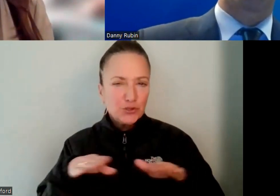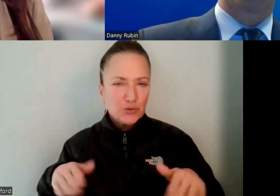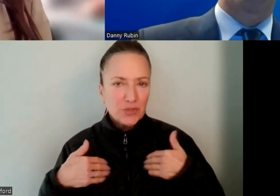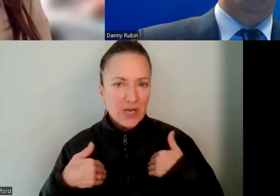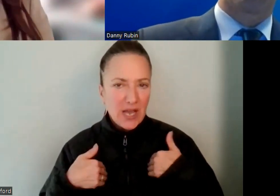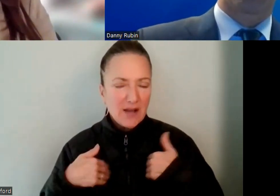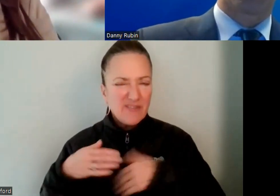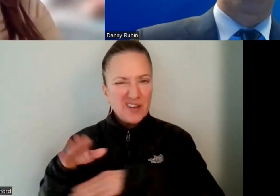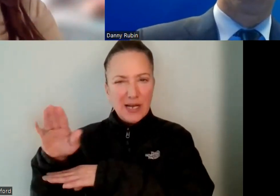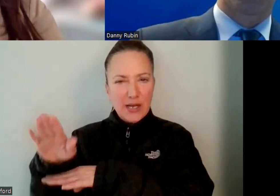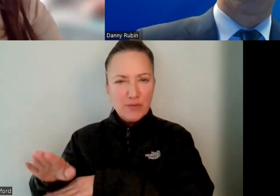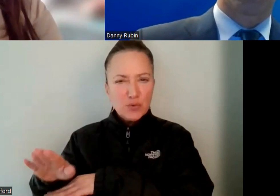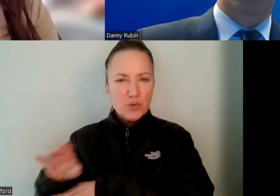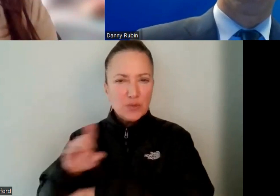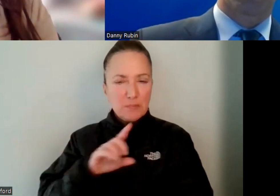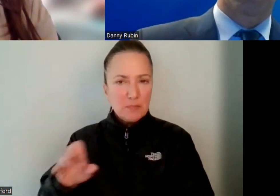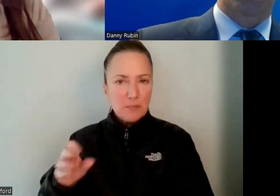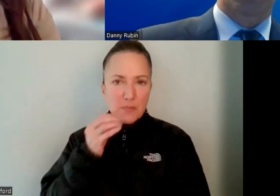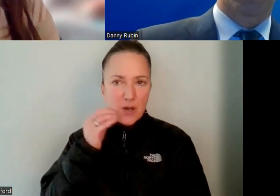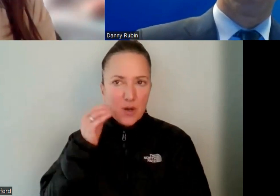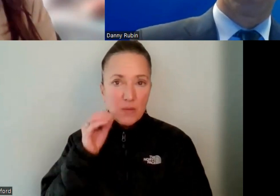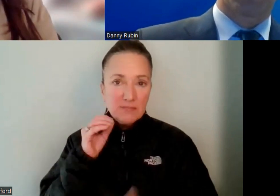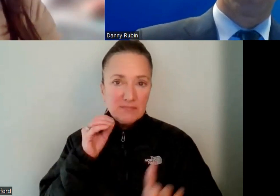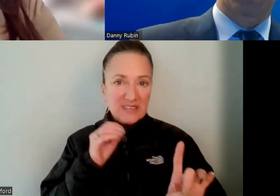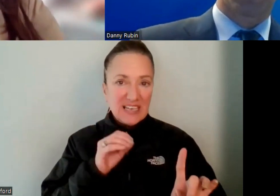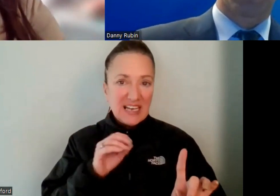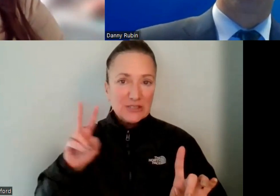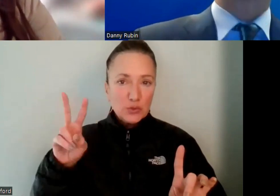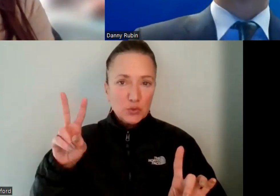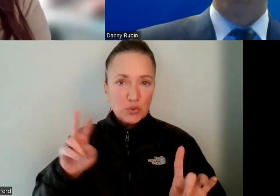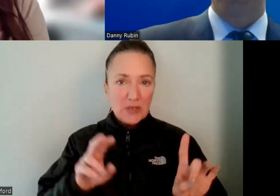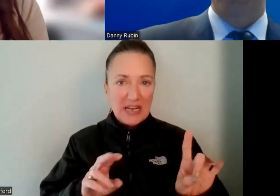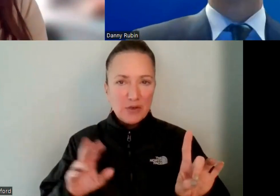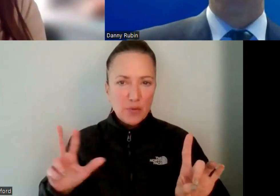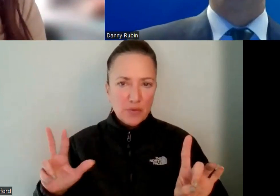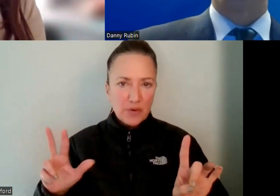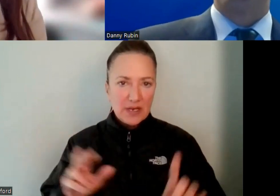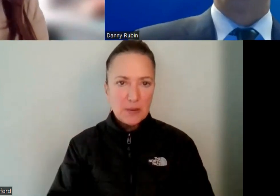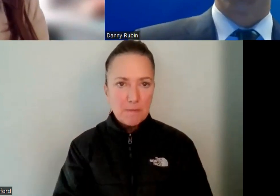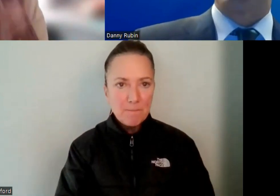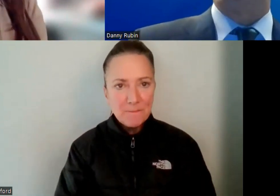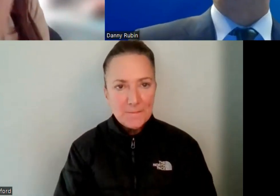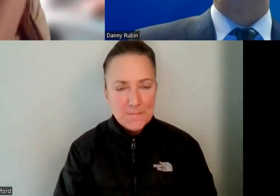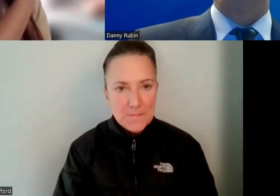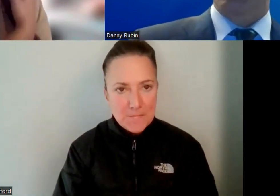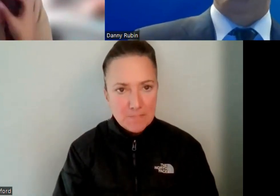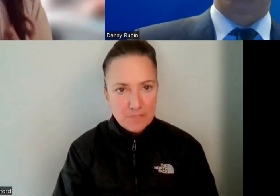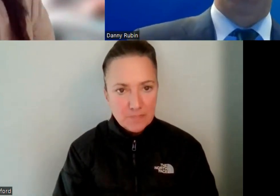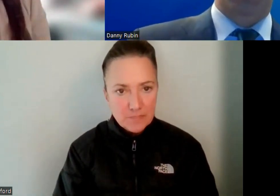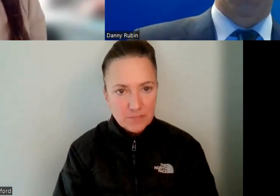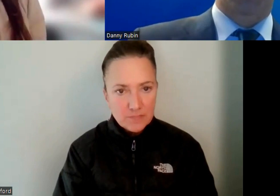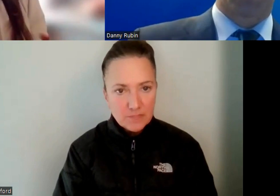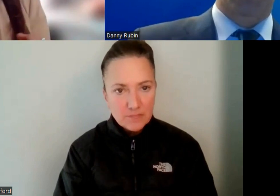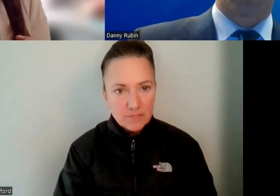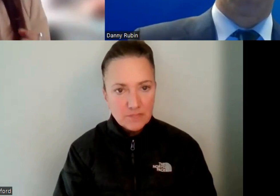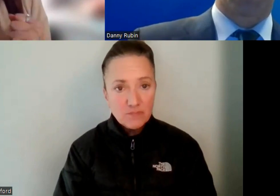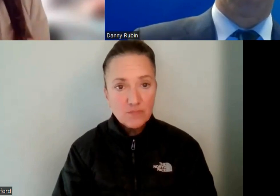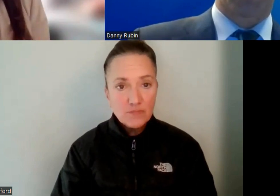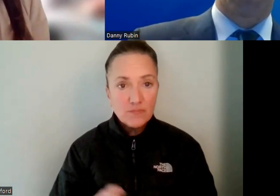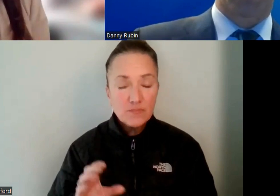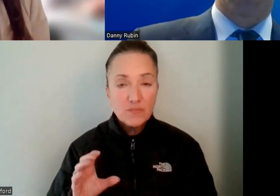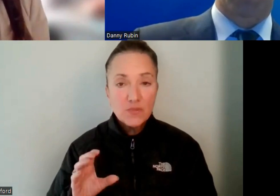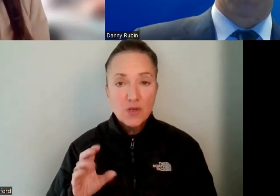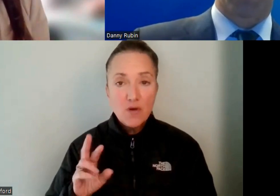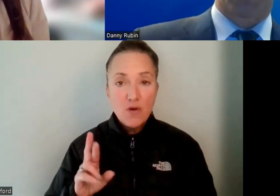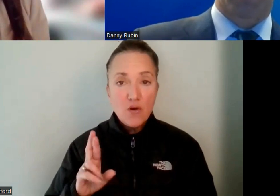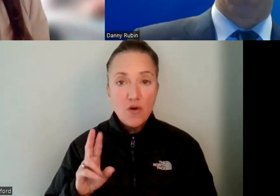them. So she would pick the 8 to 2 or 8 to 3 shift. Okay. So yeah, That's great. but the That's pharmacy, yeah, the pharmacy I